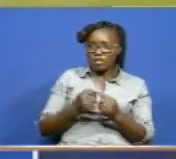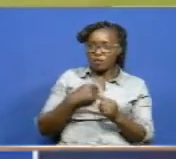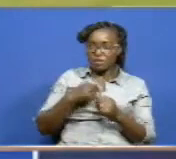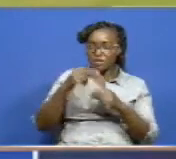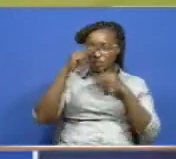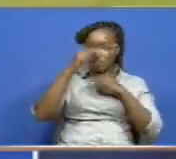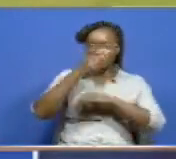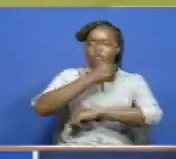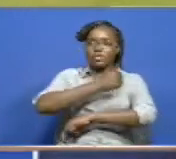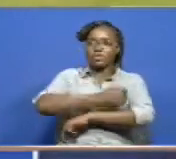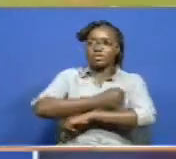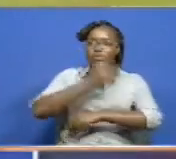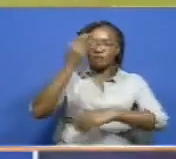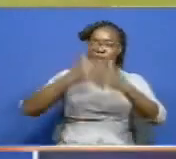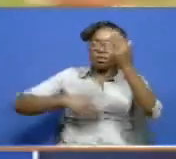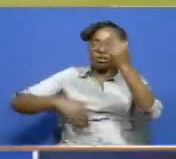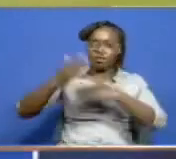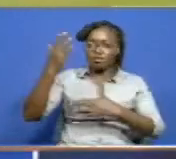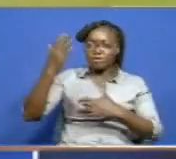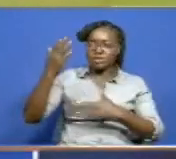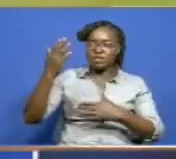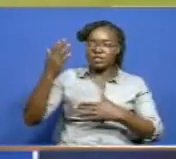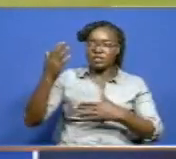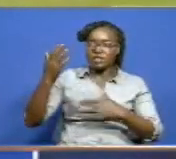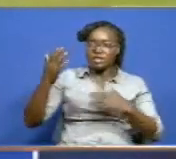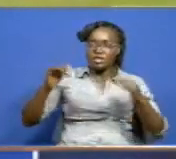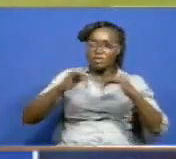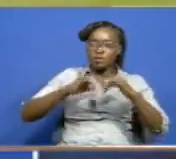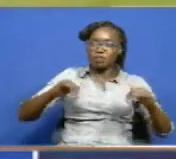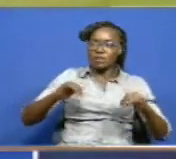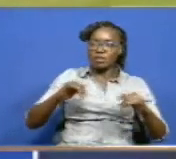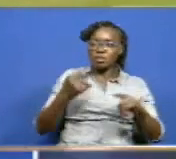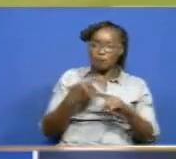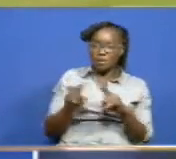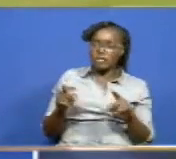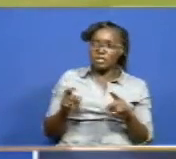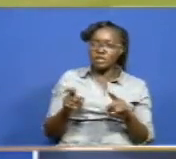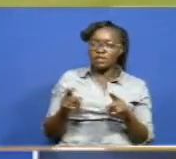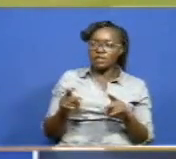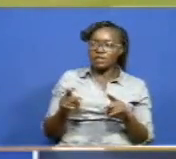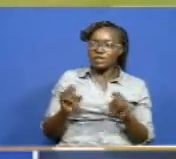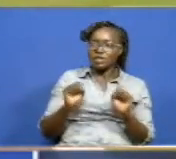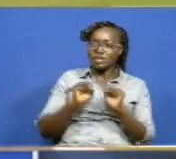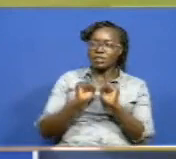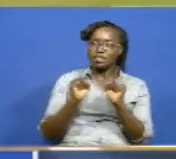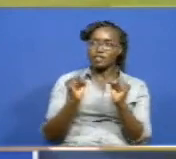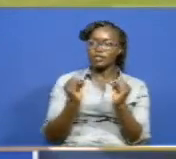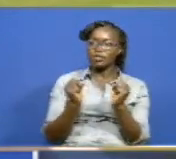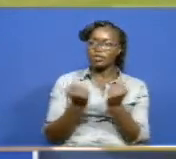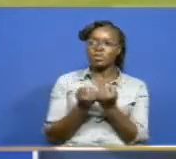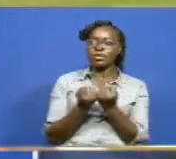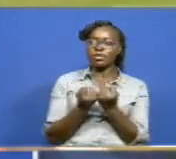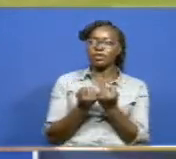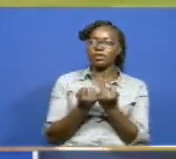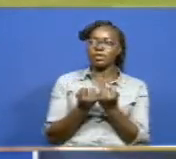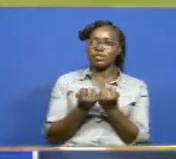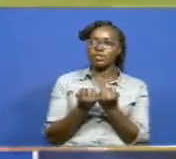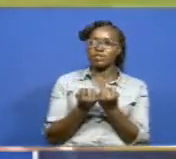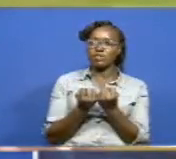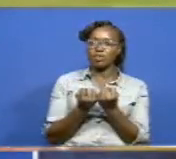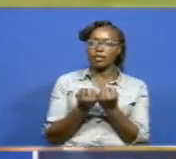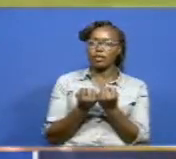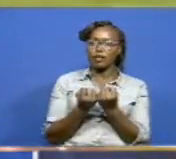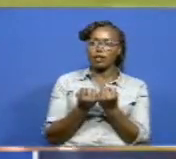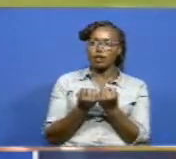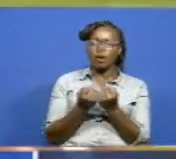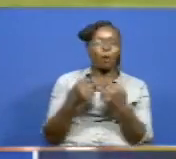school, high school, akaenda university, sasa tukaachana kidogo tu. Lakini social, she was a social, wonderful